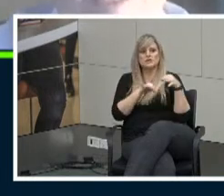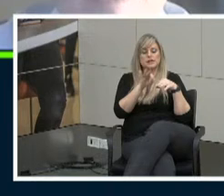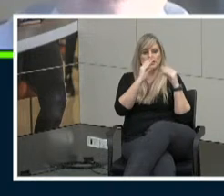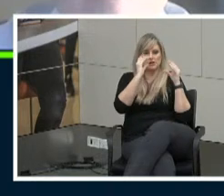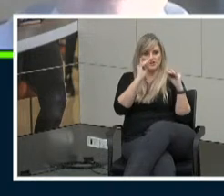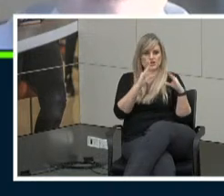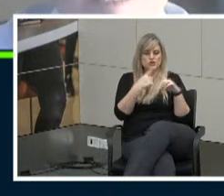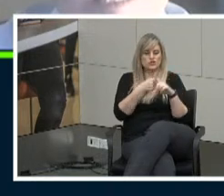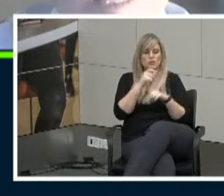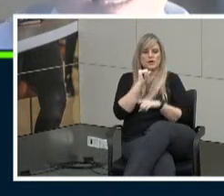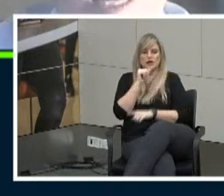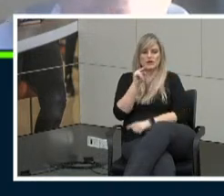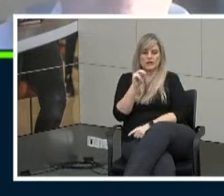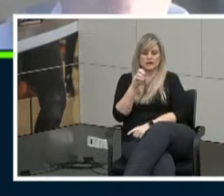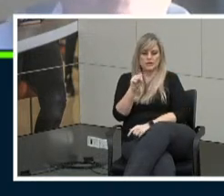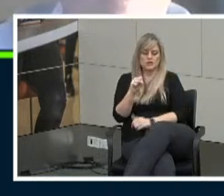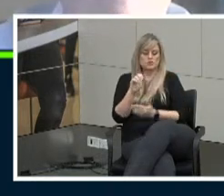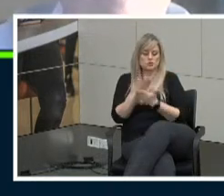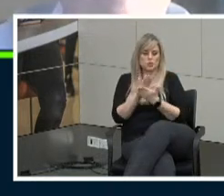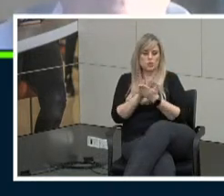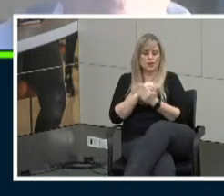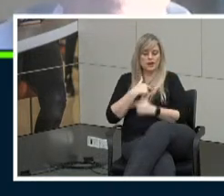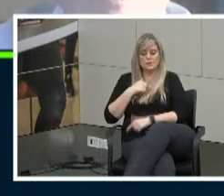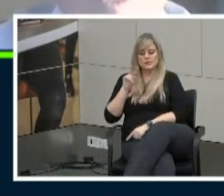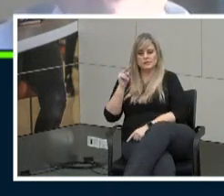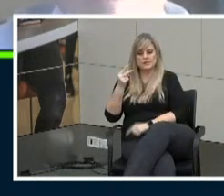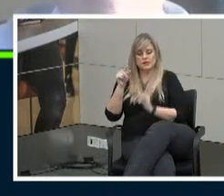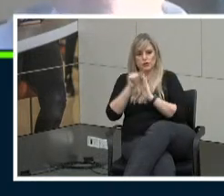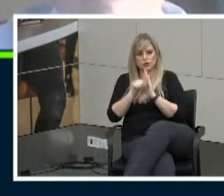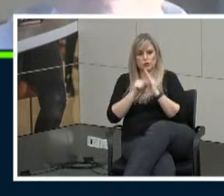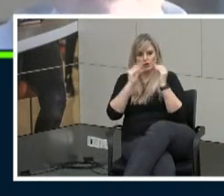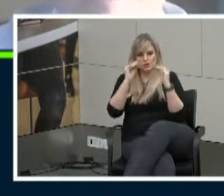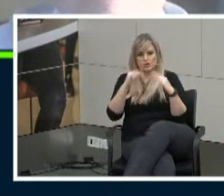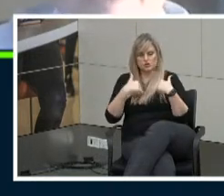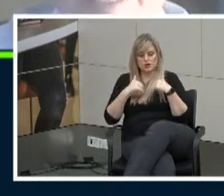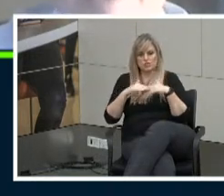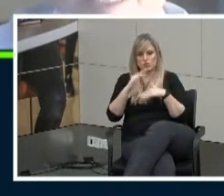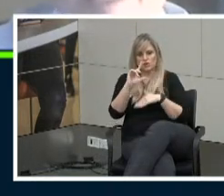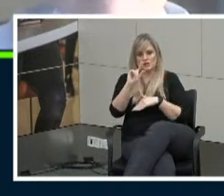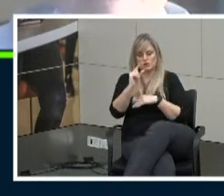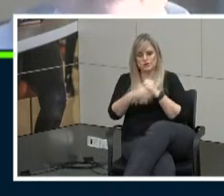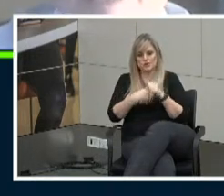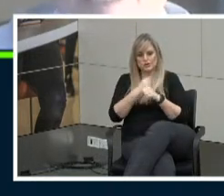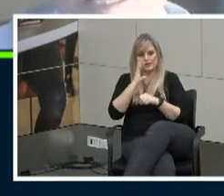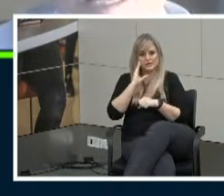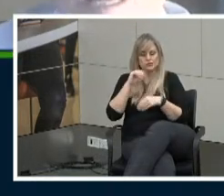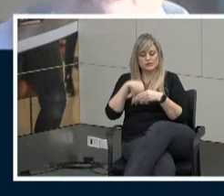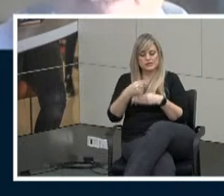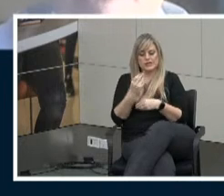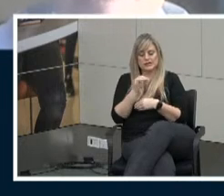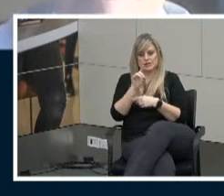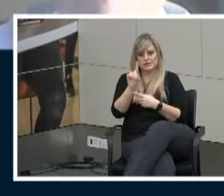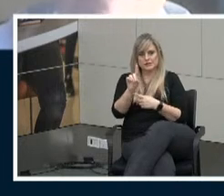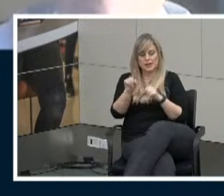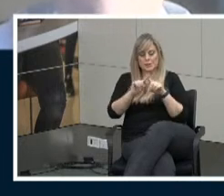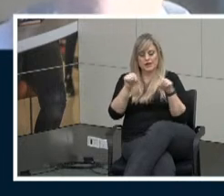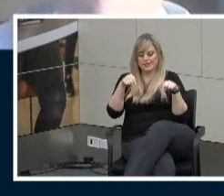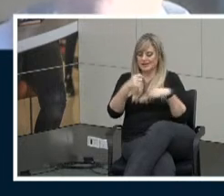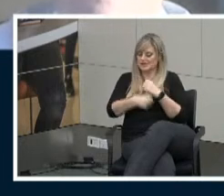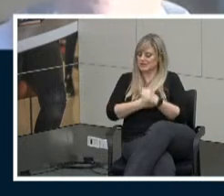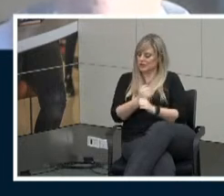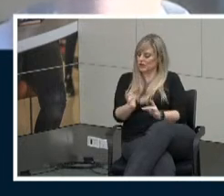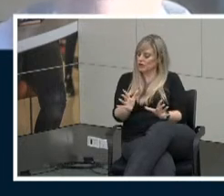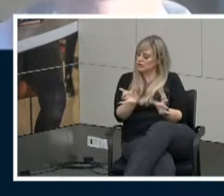fears retaliation I'm a second grade teacher with over 20 years of experience in HISD but this year has